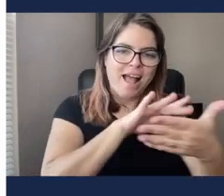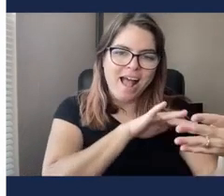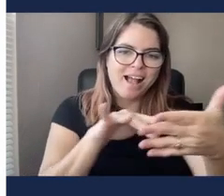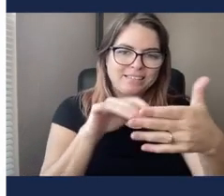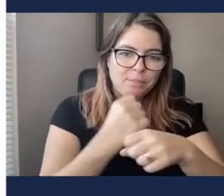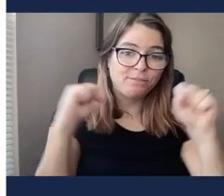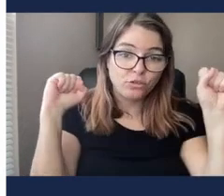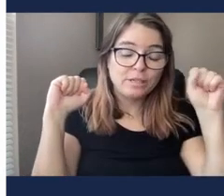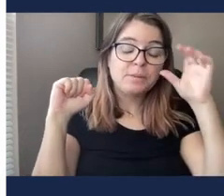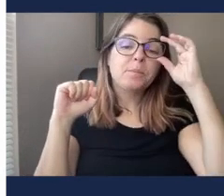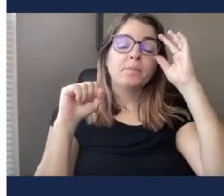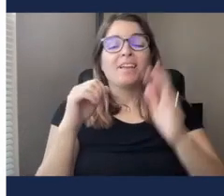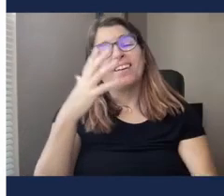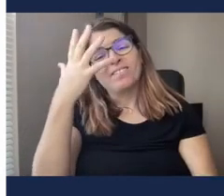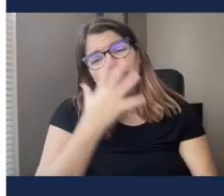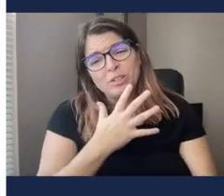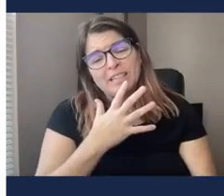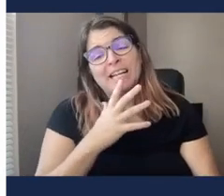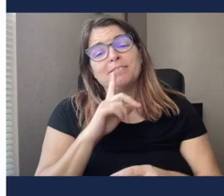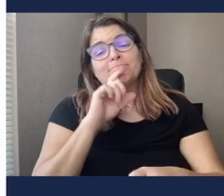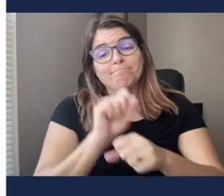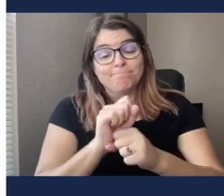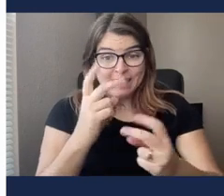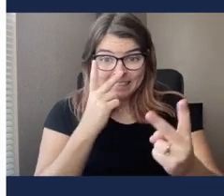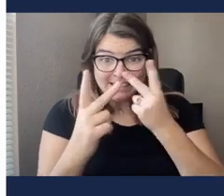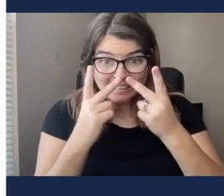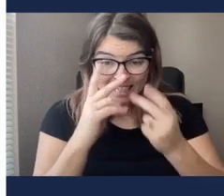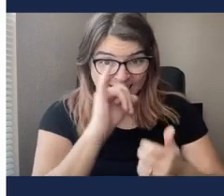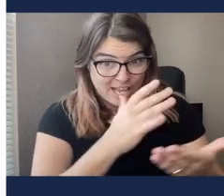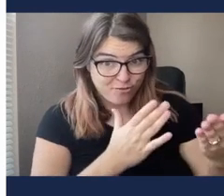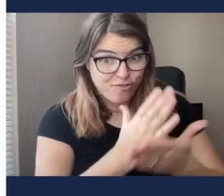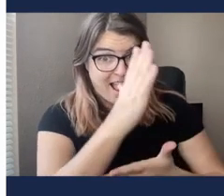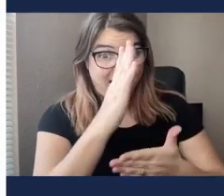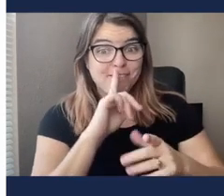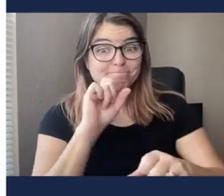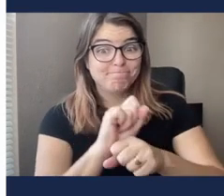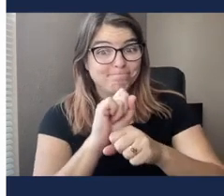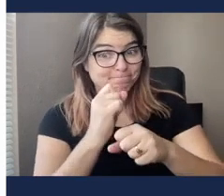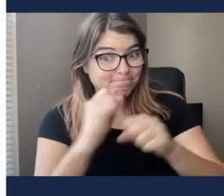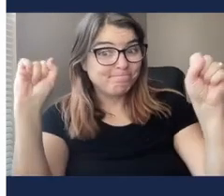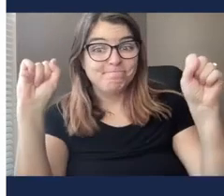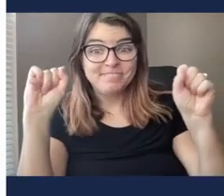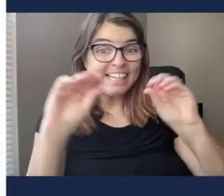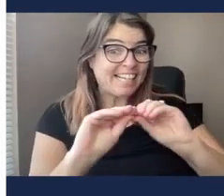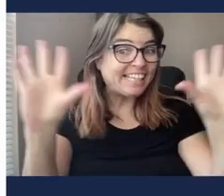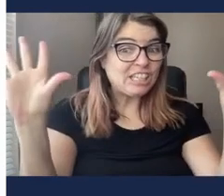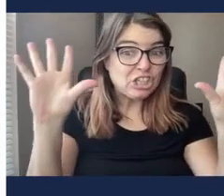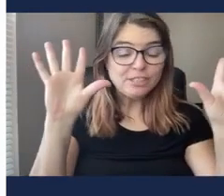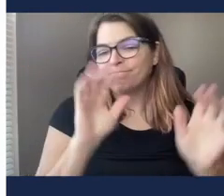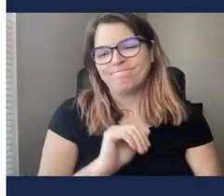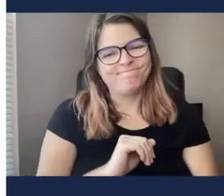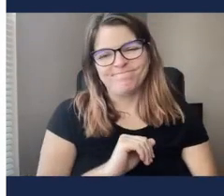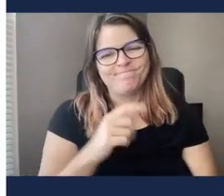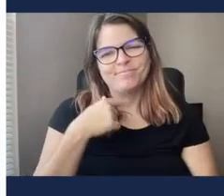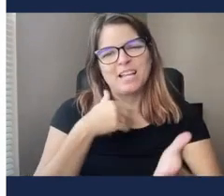Unfortunately, in practice, we have not seen this right to academic freedom spelled out very clearly by the courts. I often call it